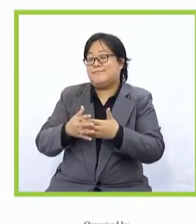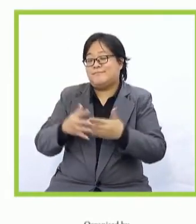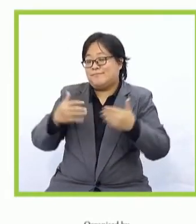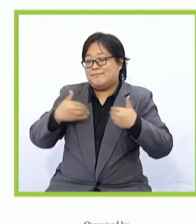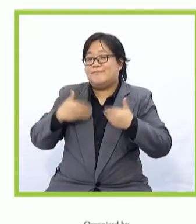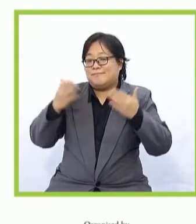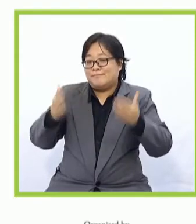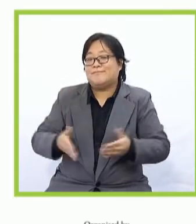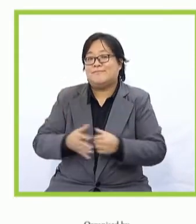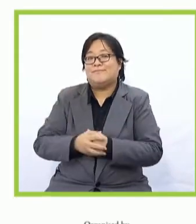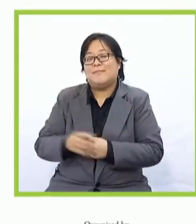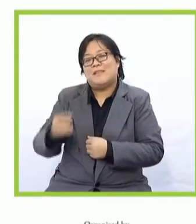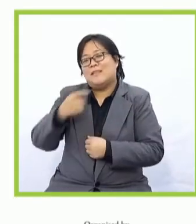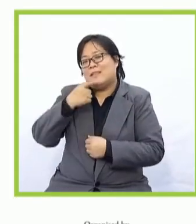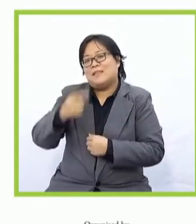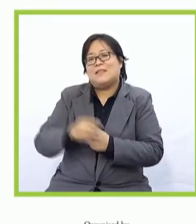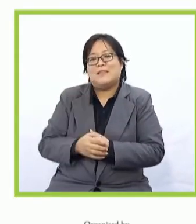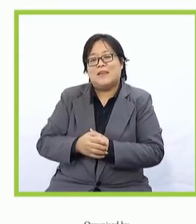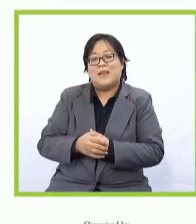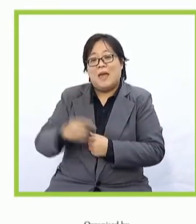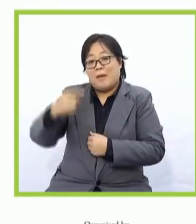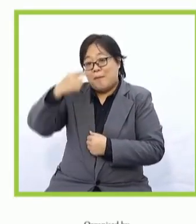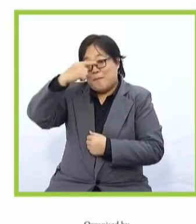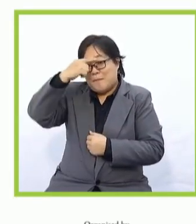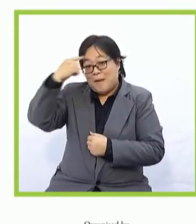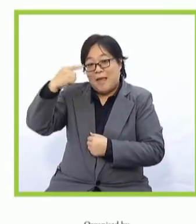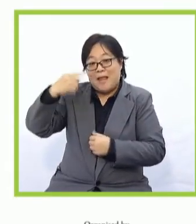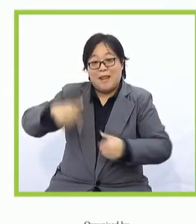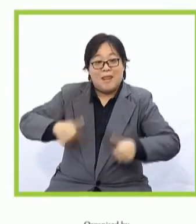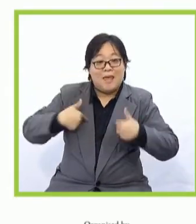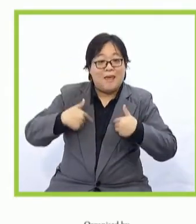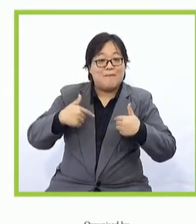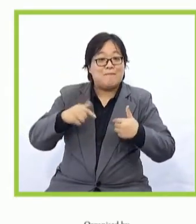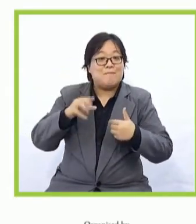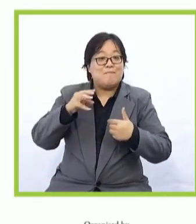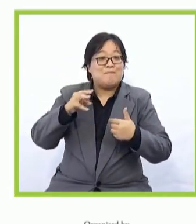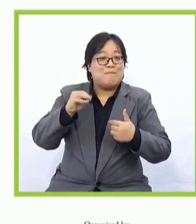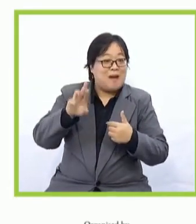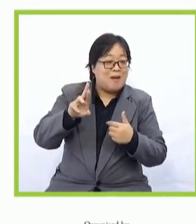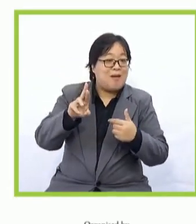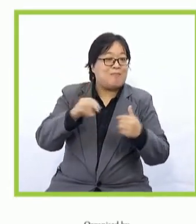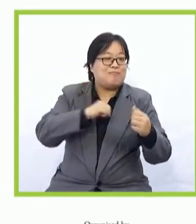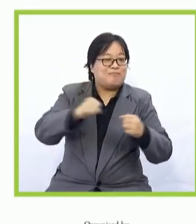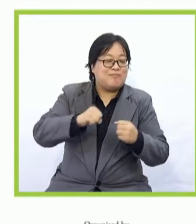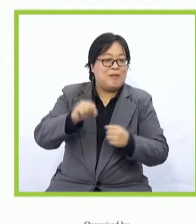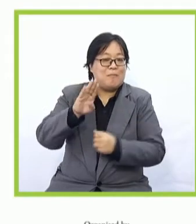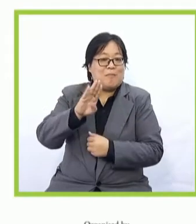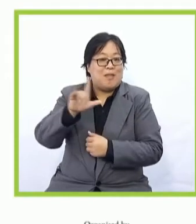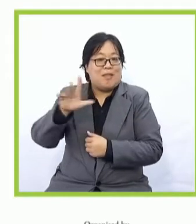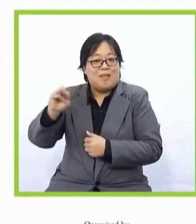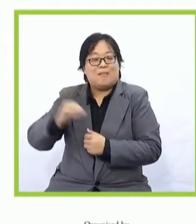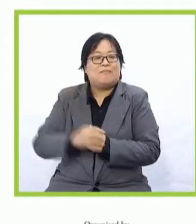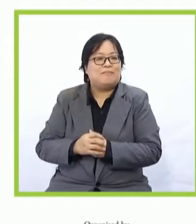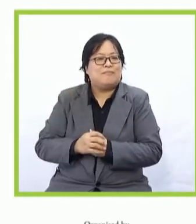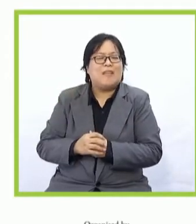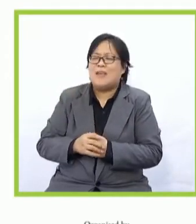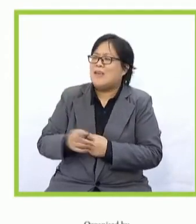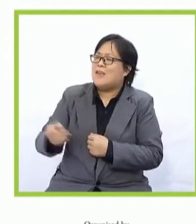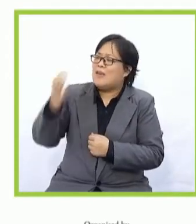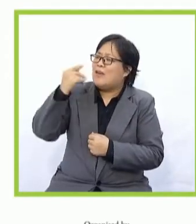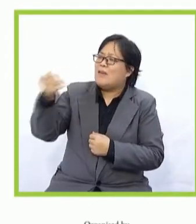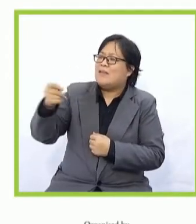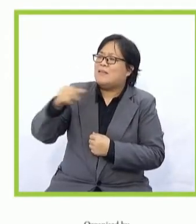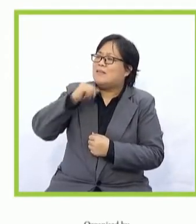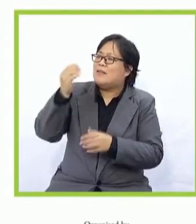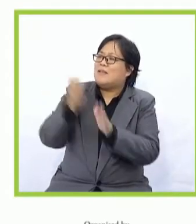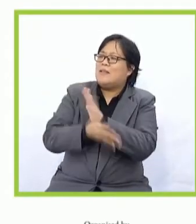people seeing the Black Lives Matter protests ask, why can't they be more like Martin